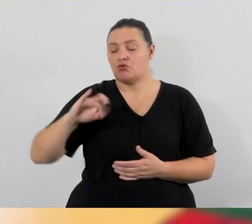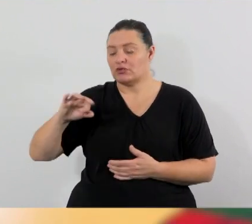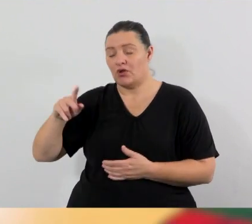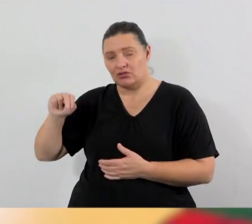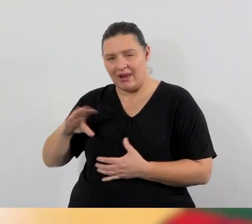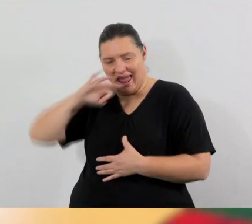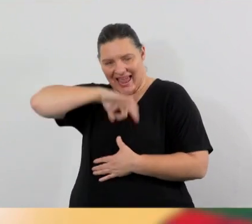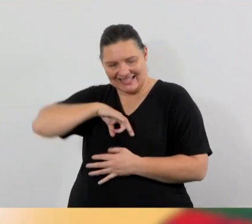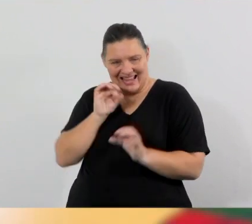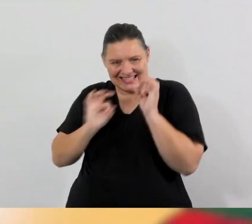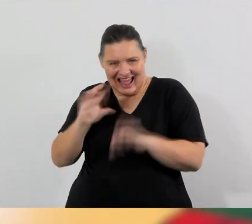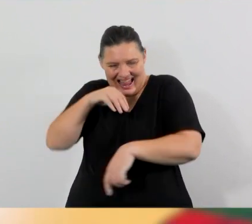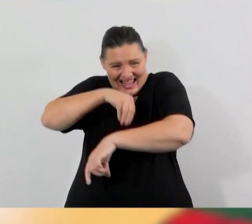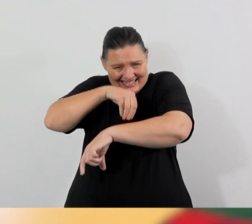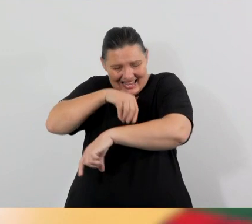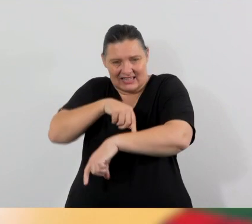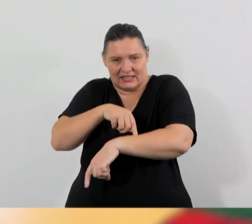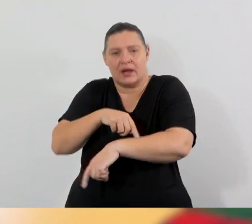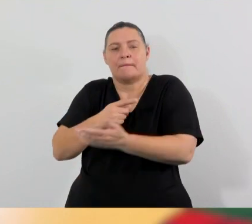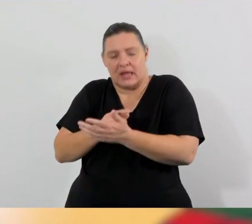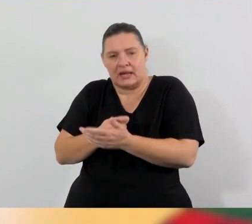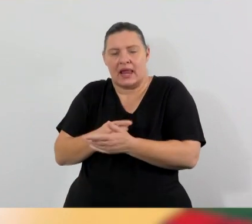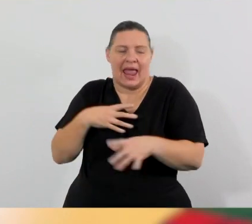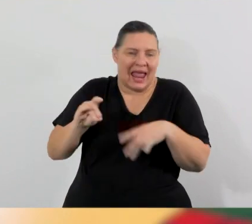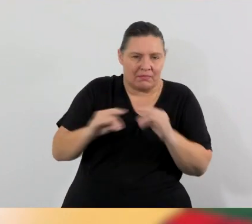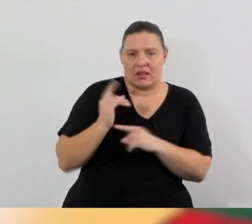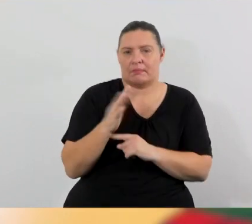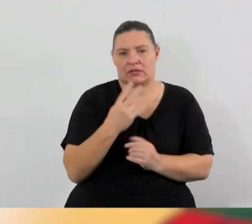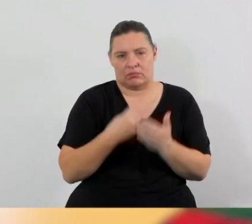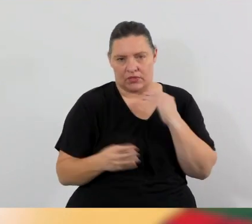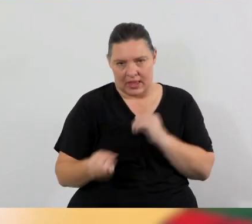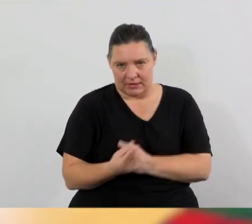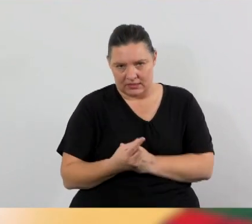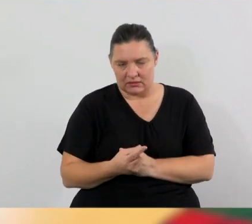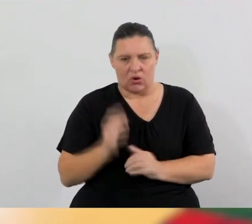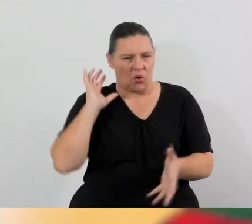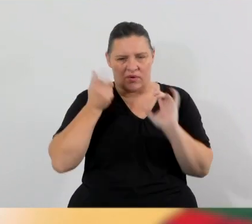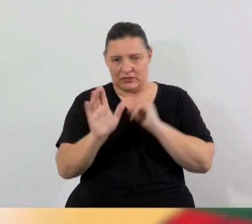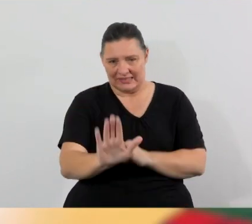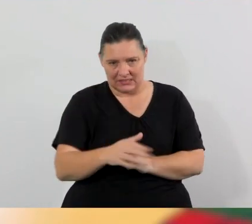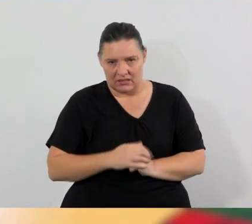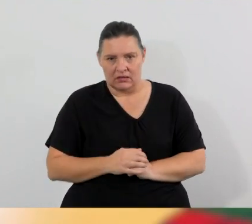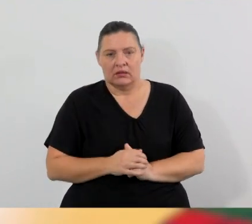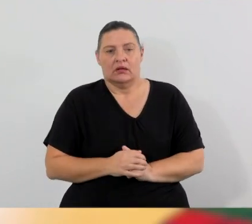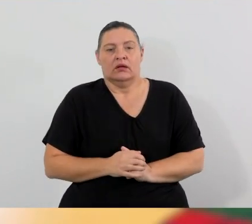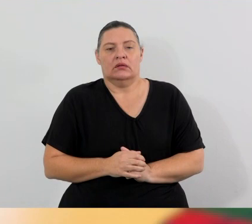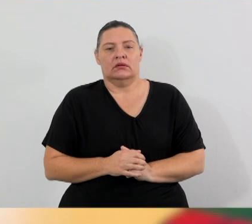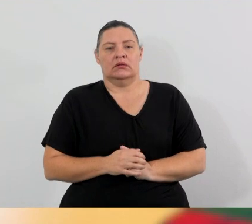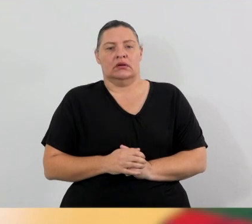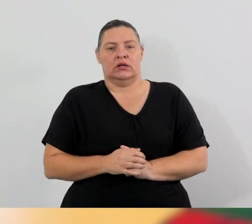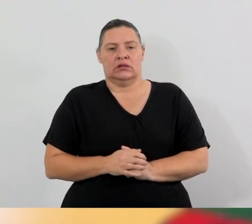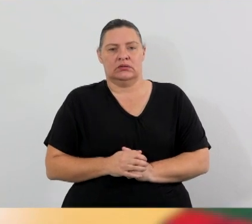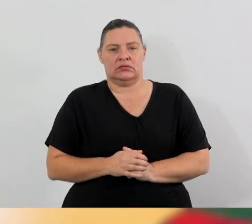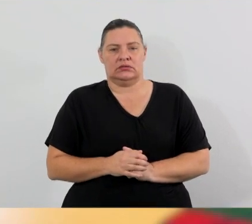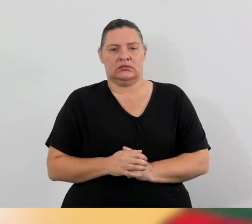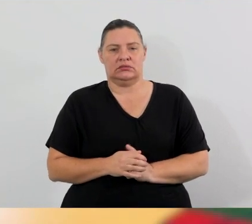Whereas respiration takes place inside of the cell of animals and plants. So try not to confuse those